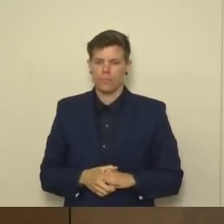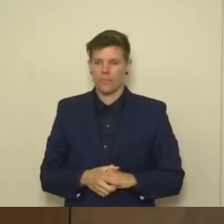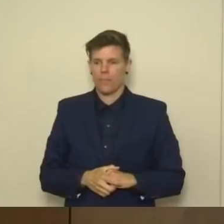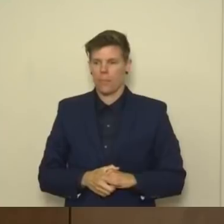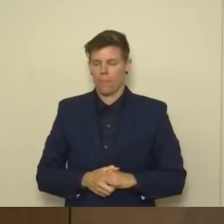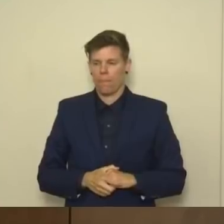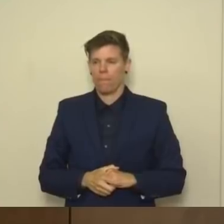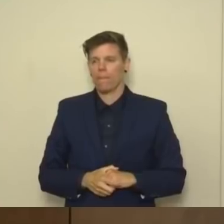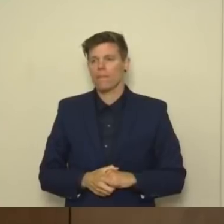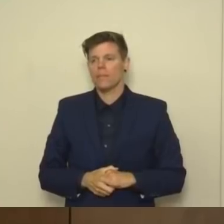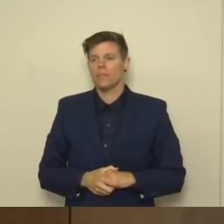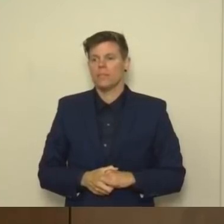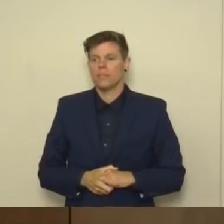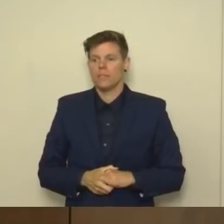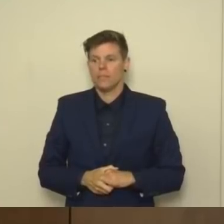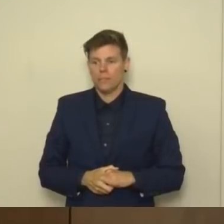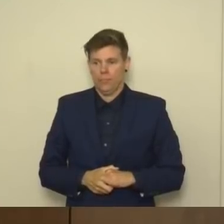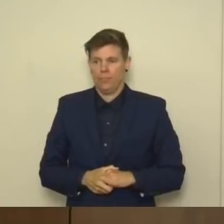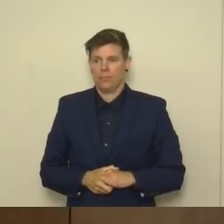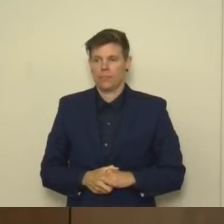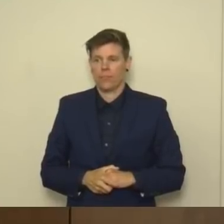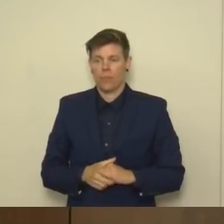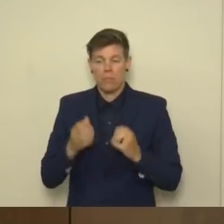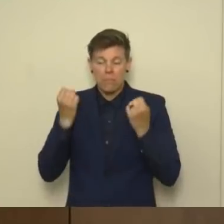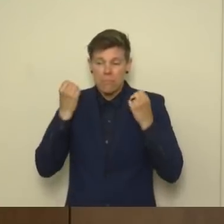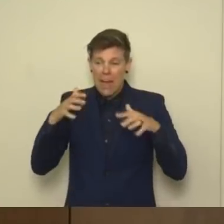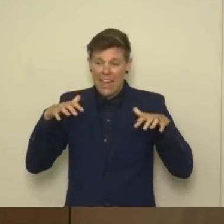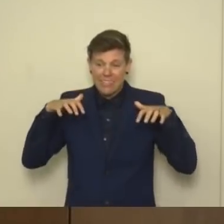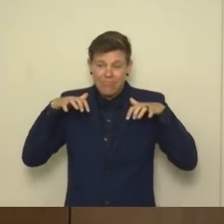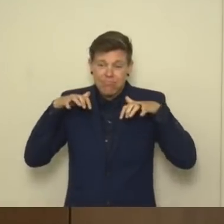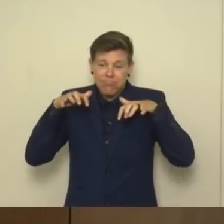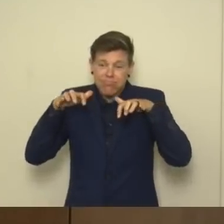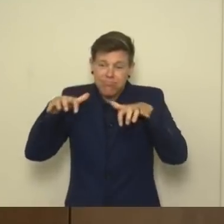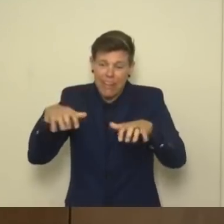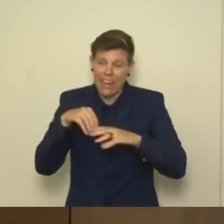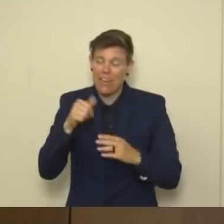many Arizonans who will never be able to return